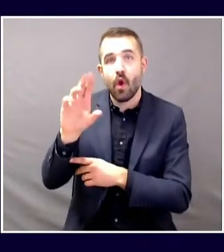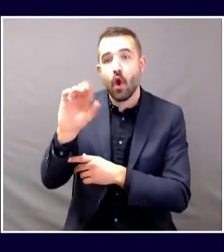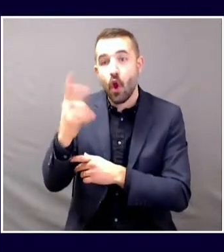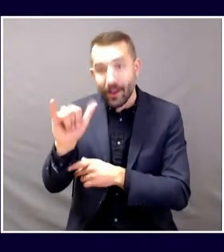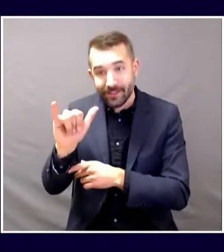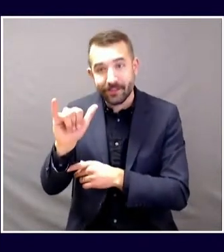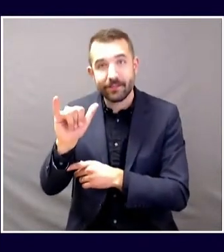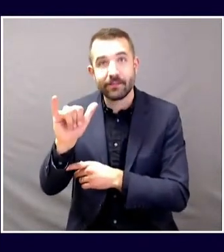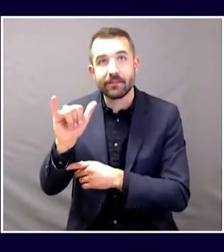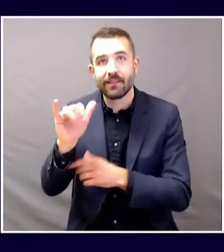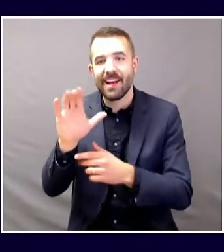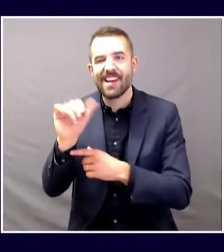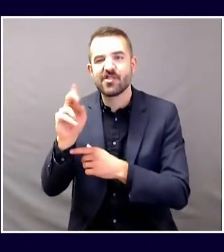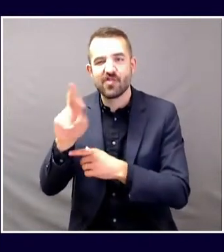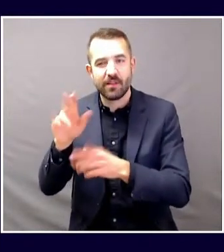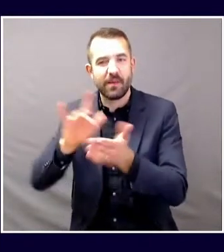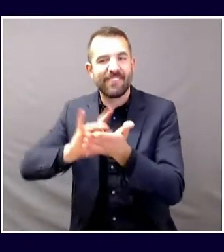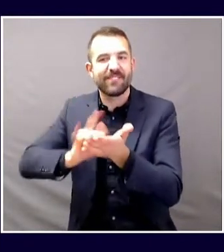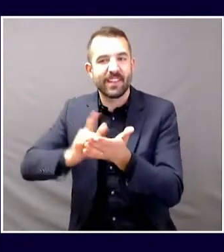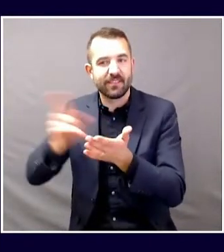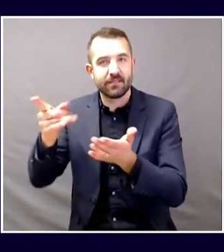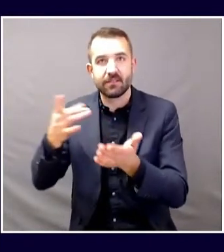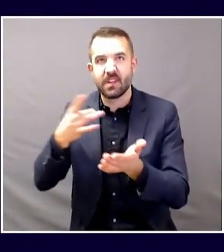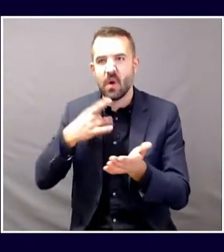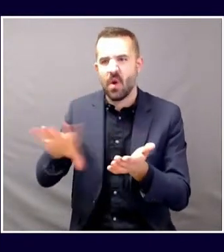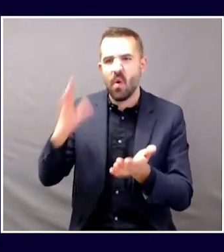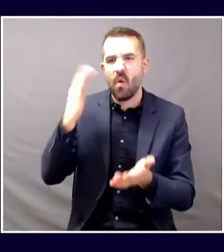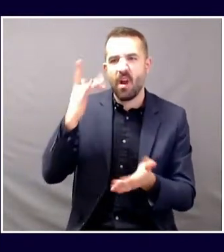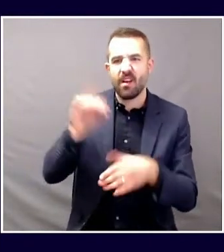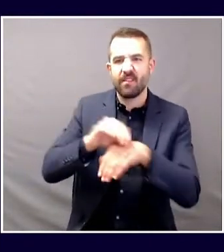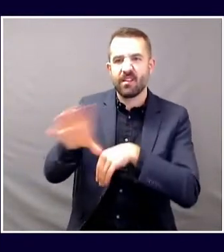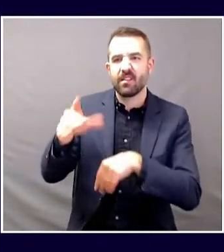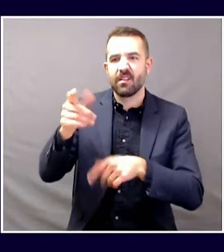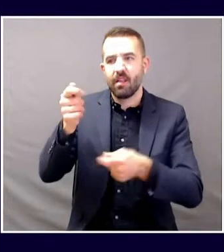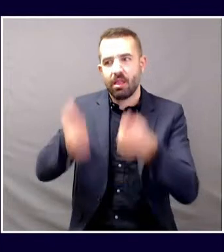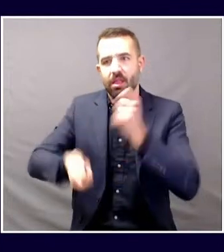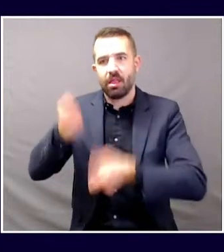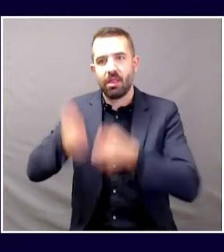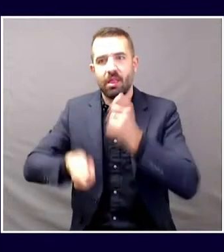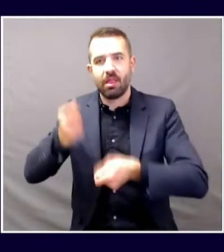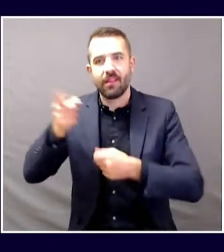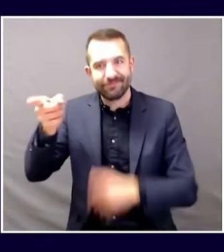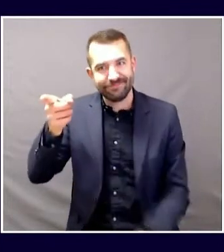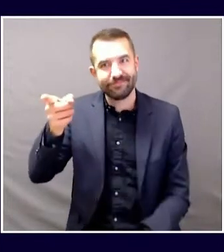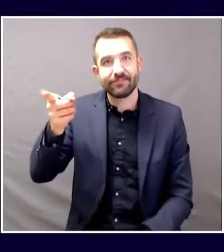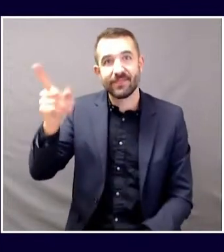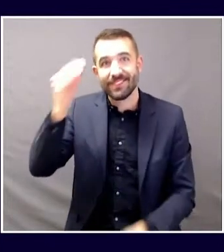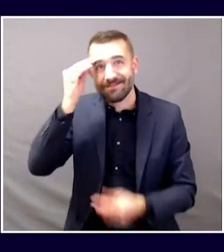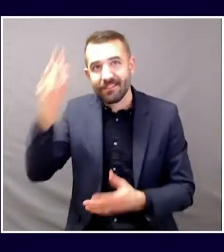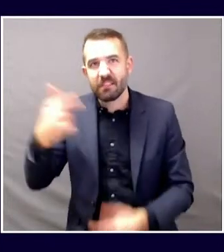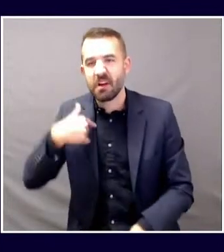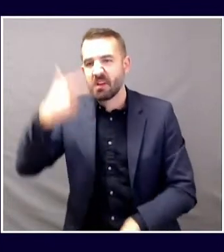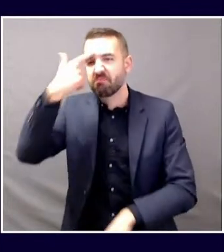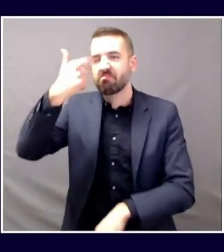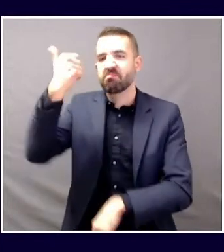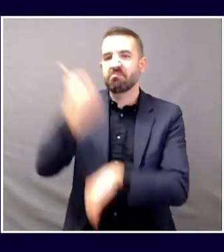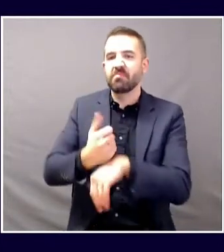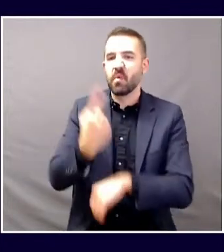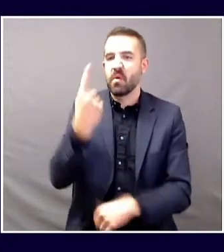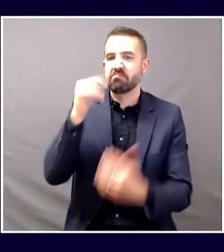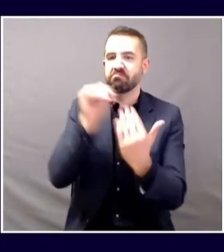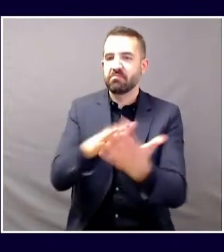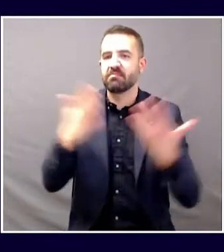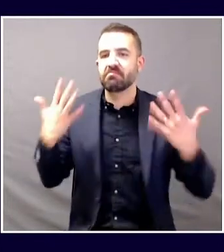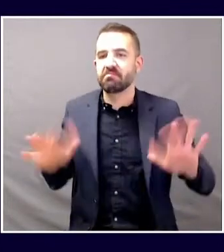keep shifting our guidelines all the time. And I want you to know, sir or ma'am, I don't change the way that I practice cancer medicine.